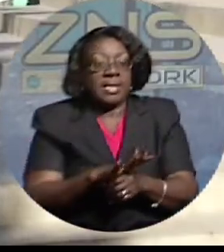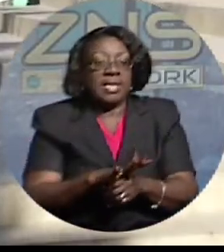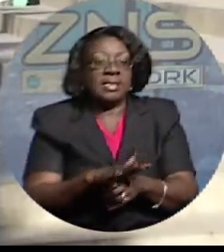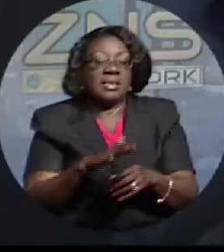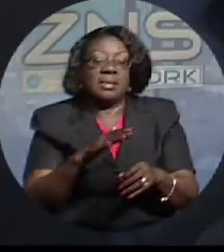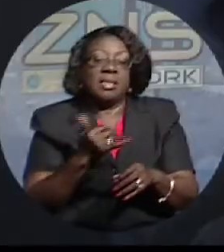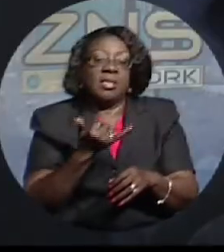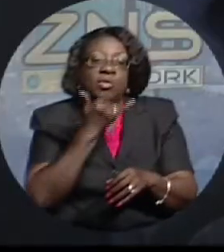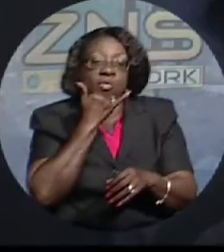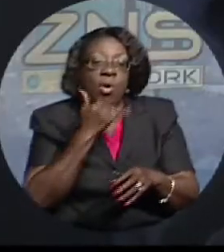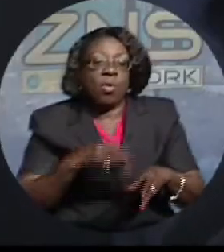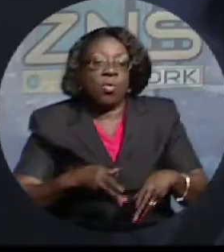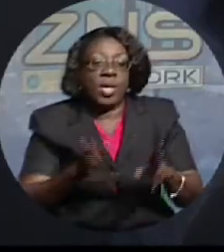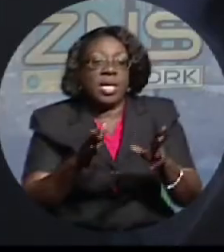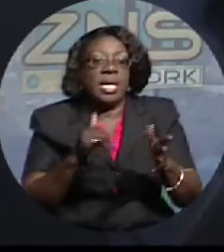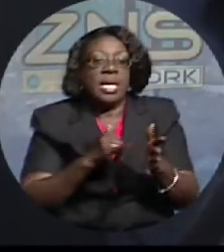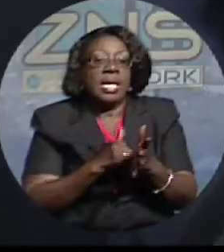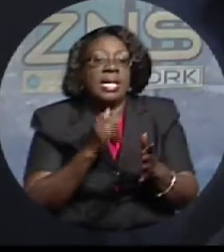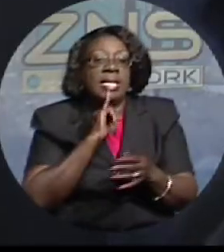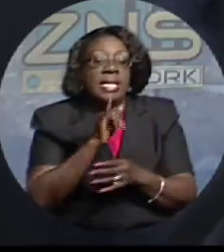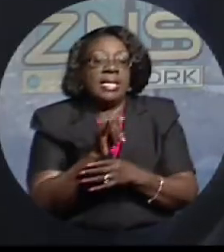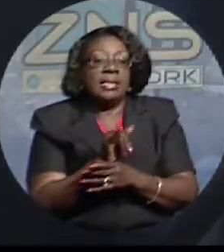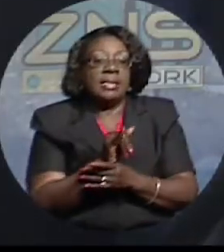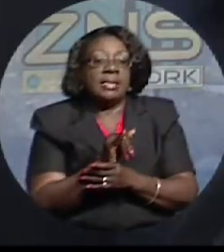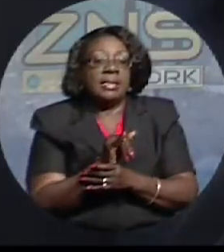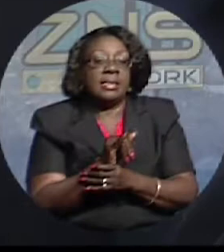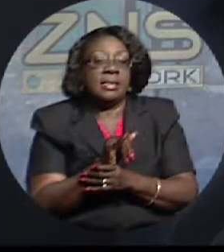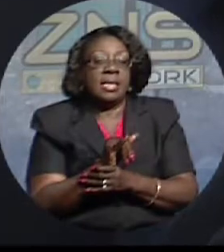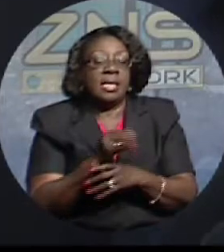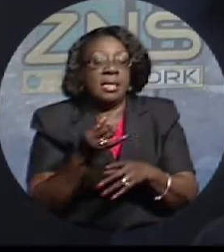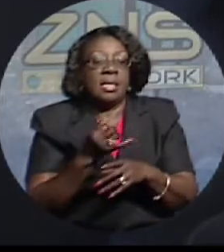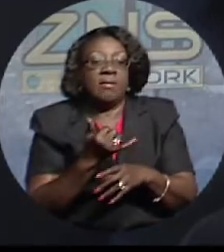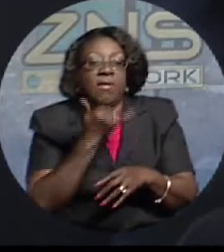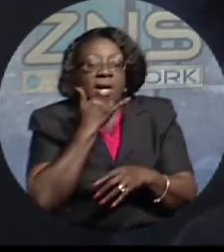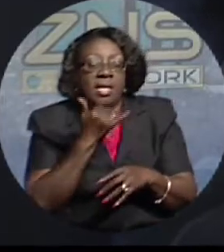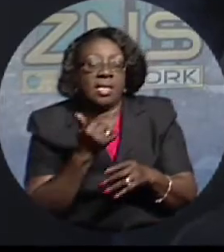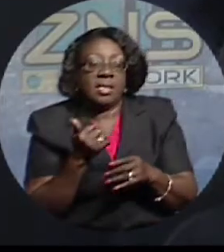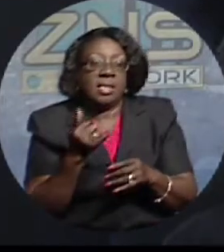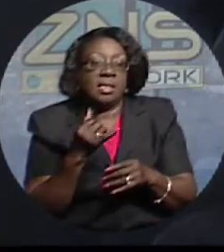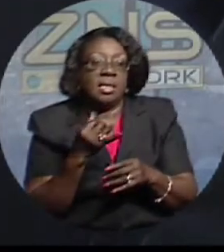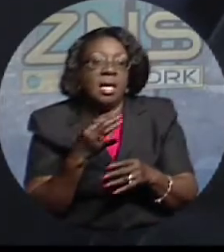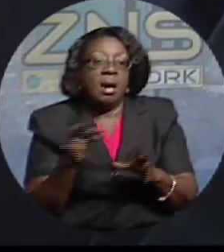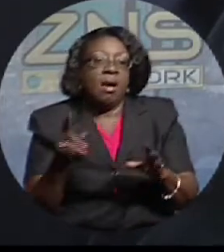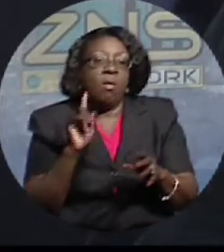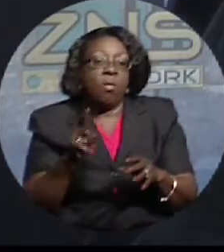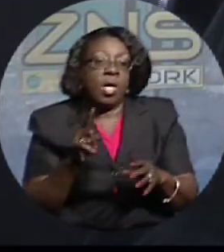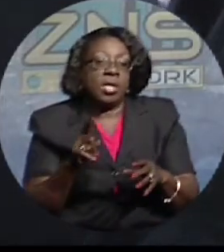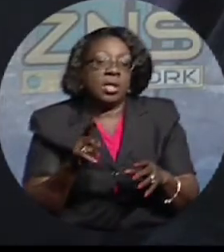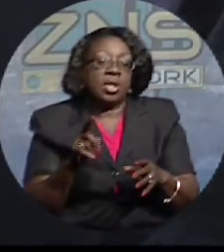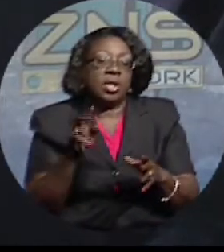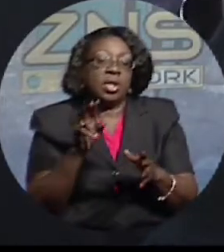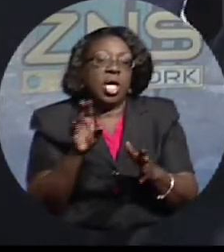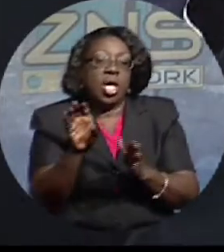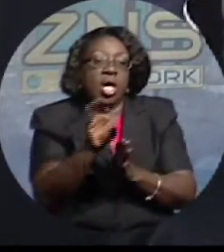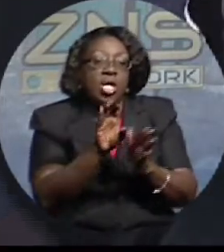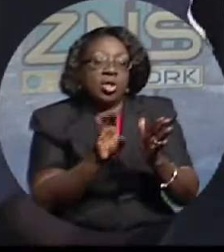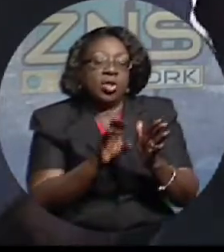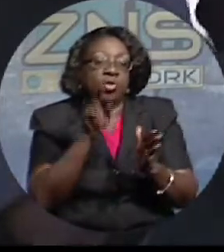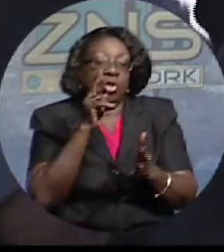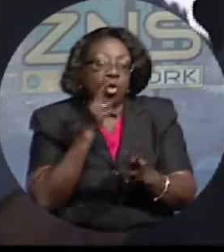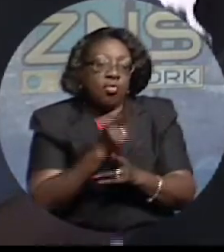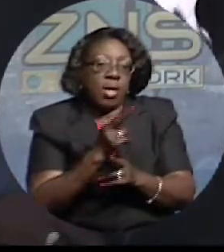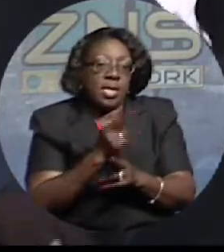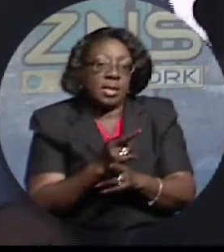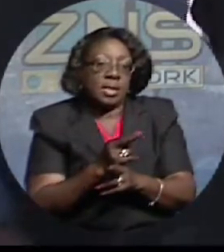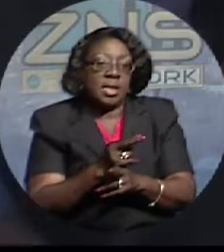wrong direction. It is a violation, basically, of one's constitutional rights. It's actually with